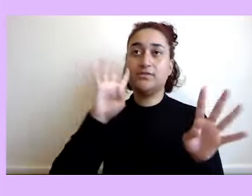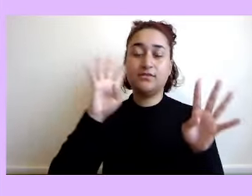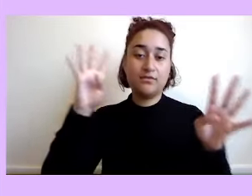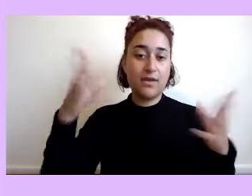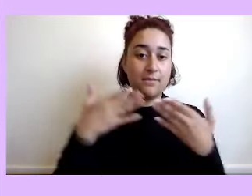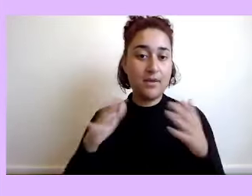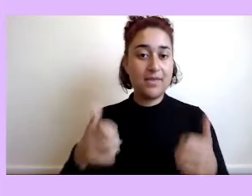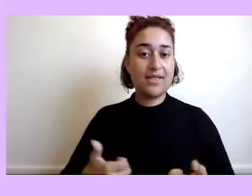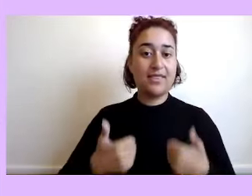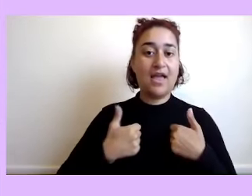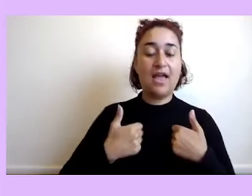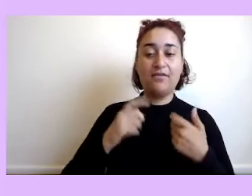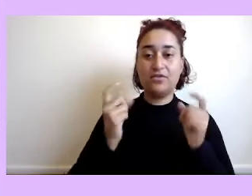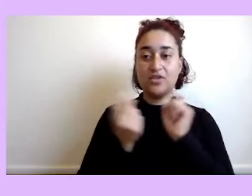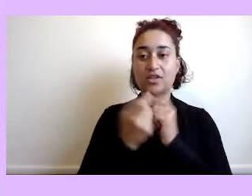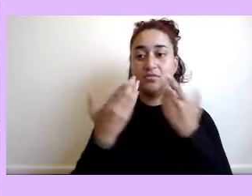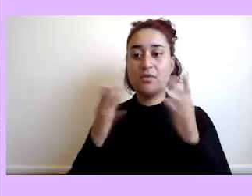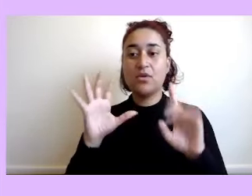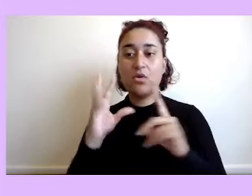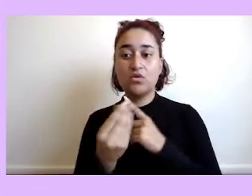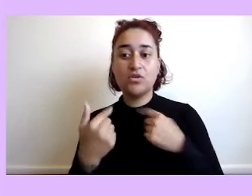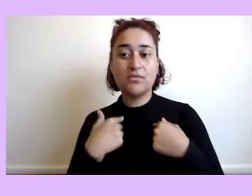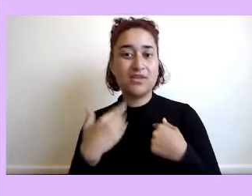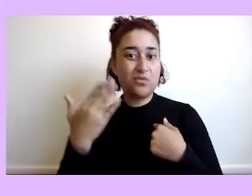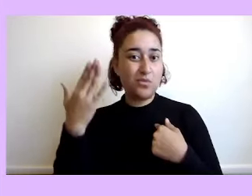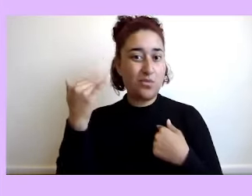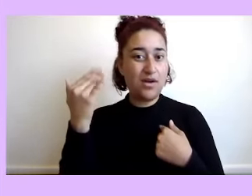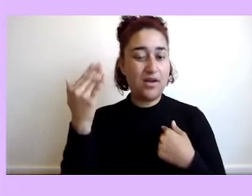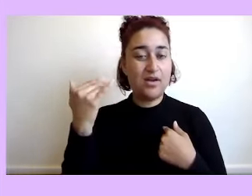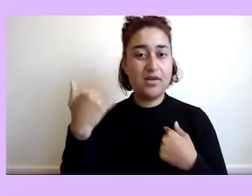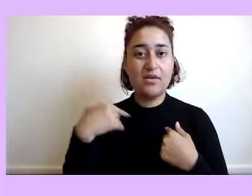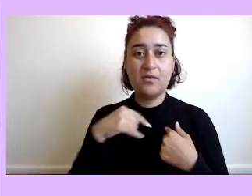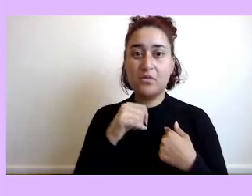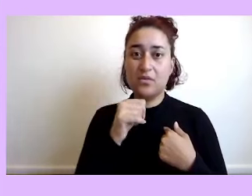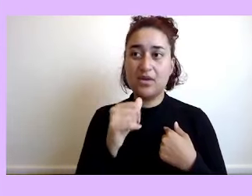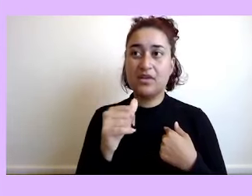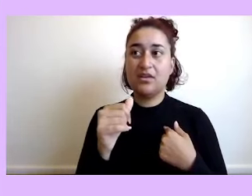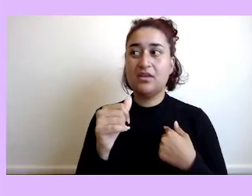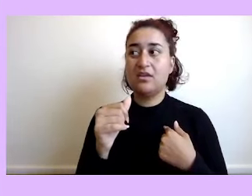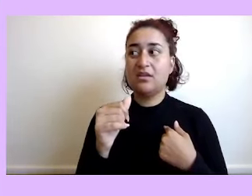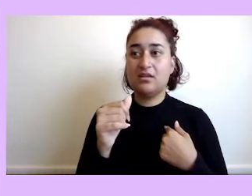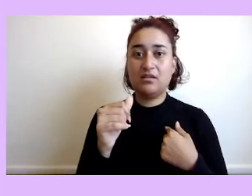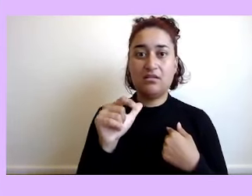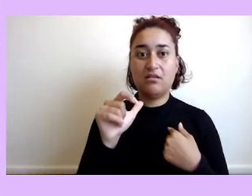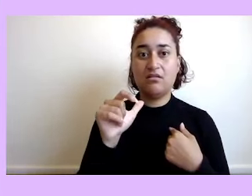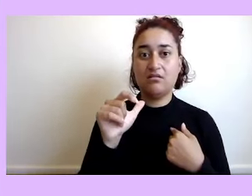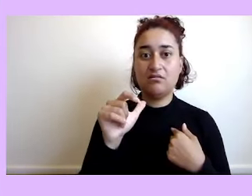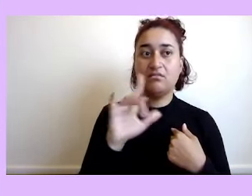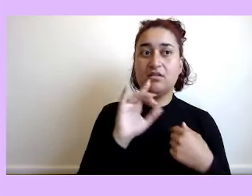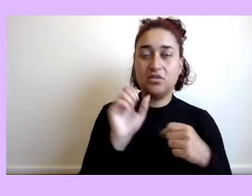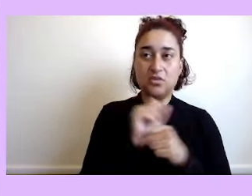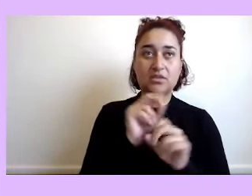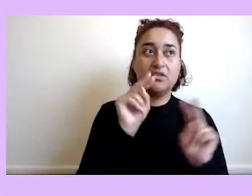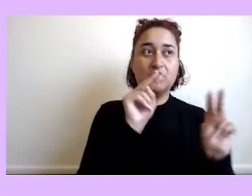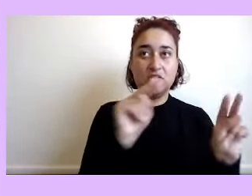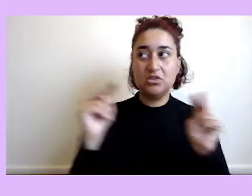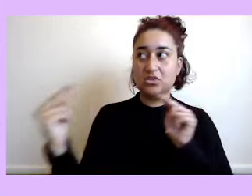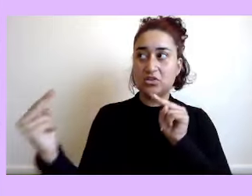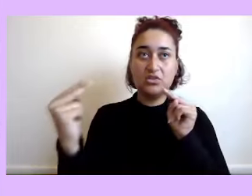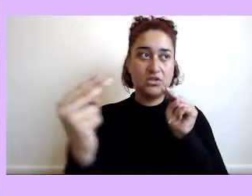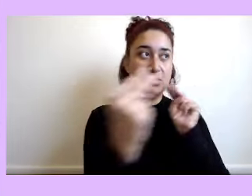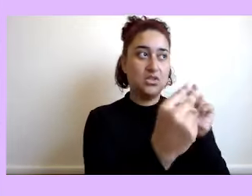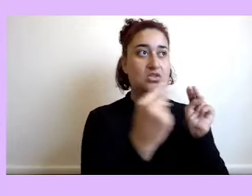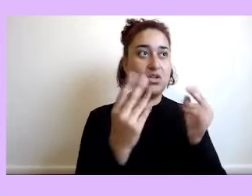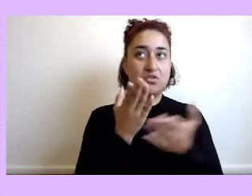culture? And I'm like, well, then why aren't we labbing up? Like, why aren't we like literally like looking at each other's interventions?